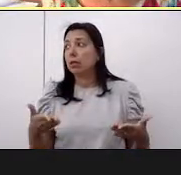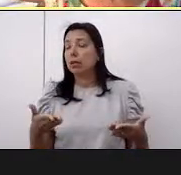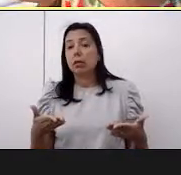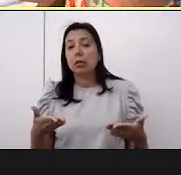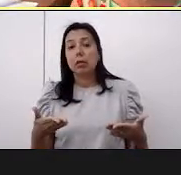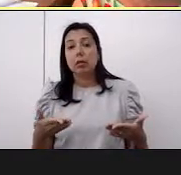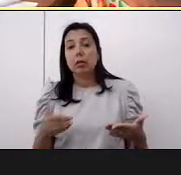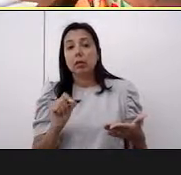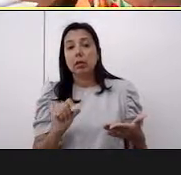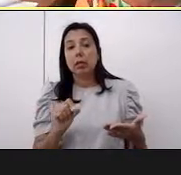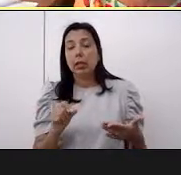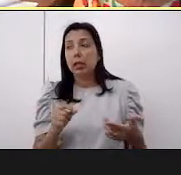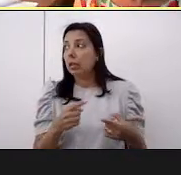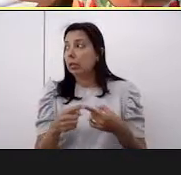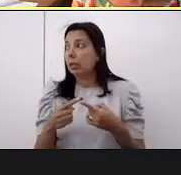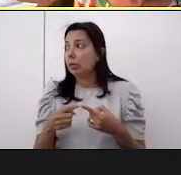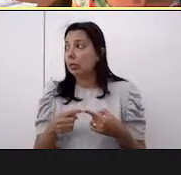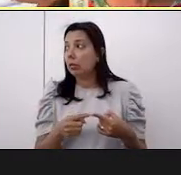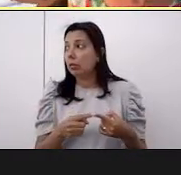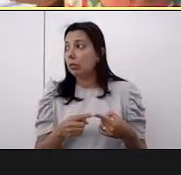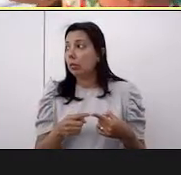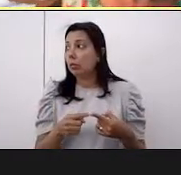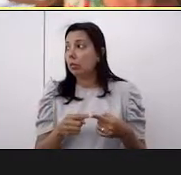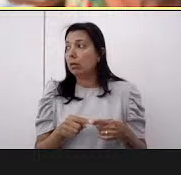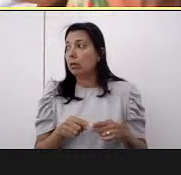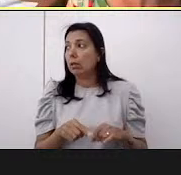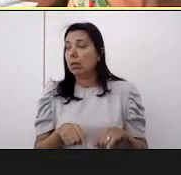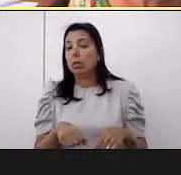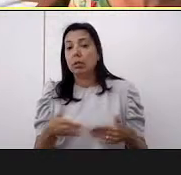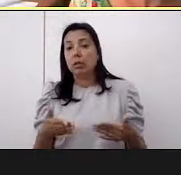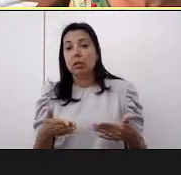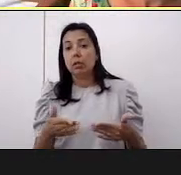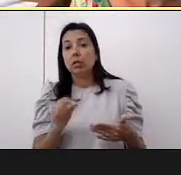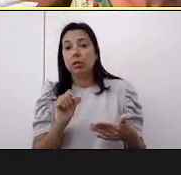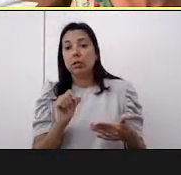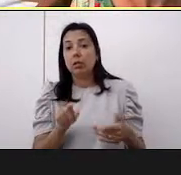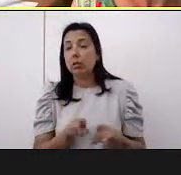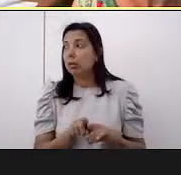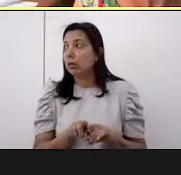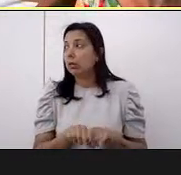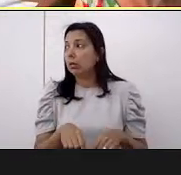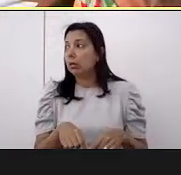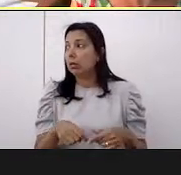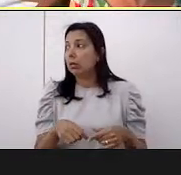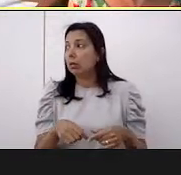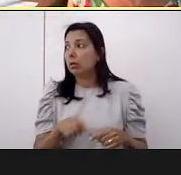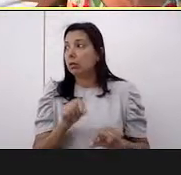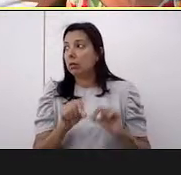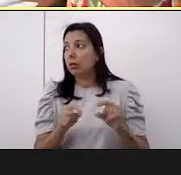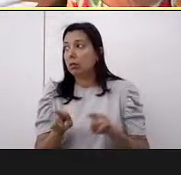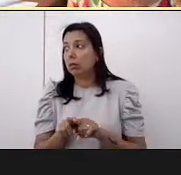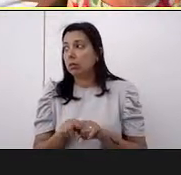debates, and they impose, in a way, their tools of